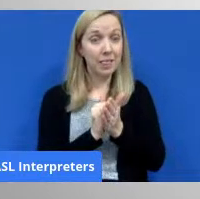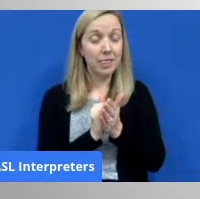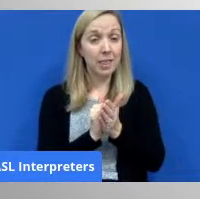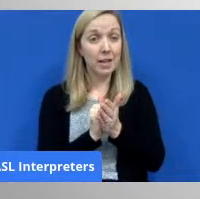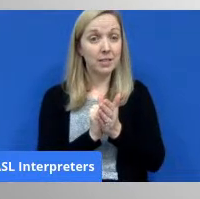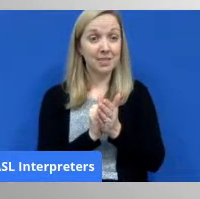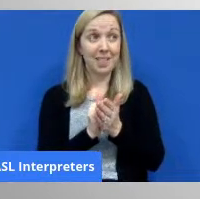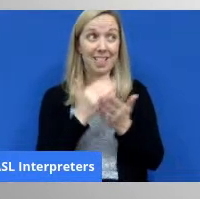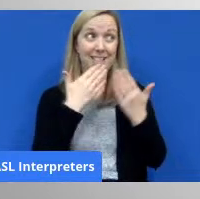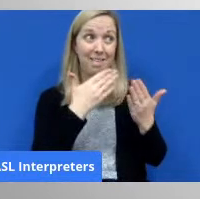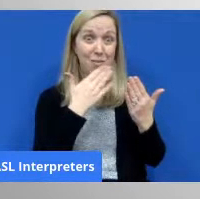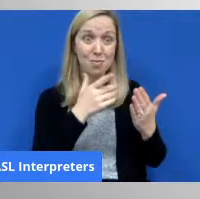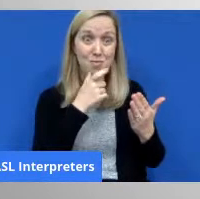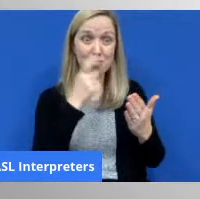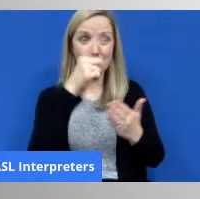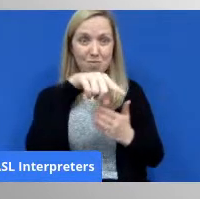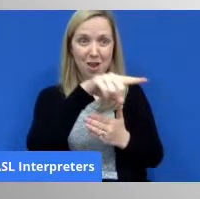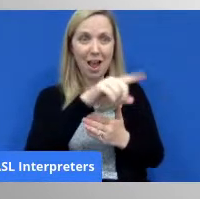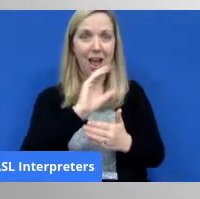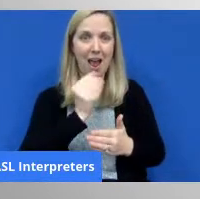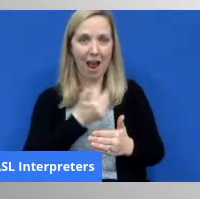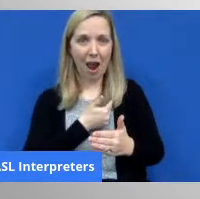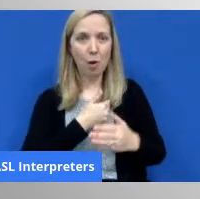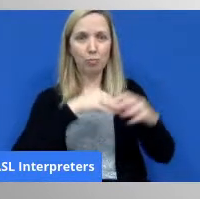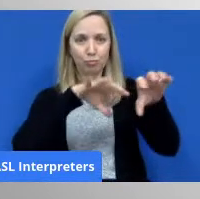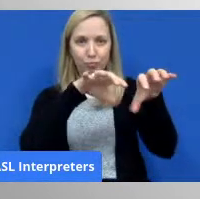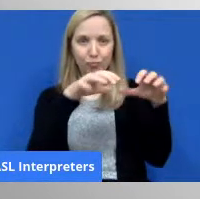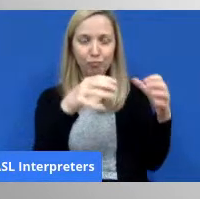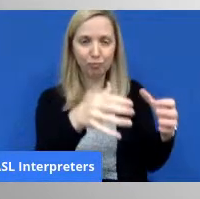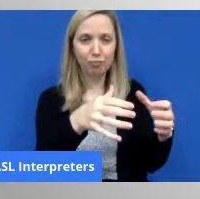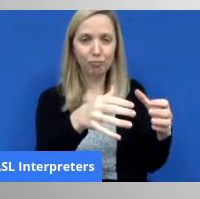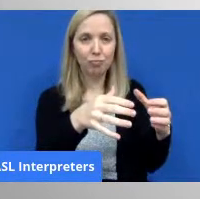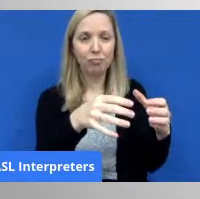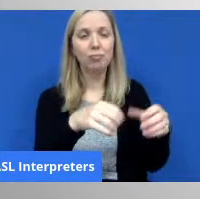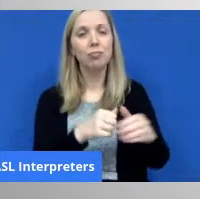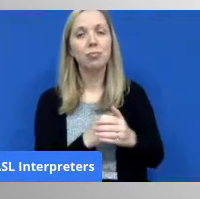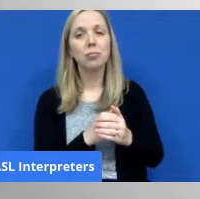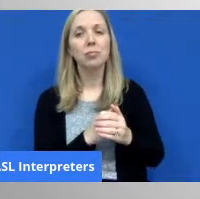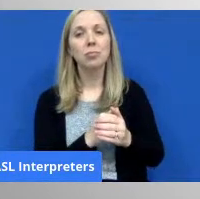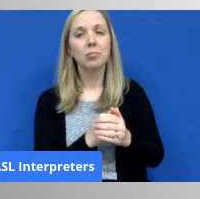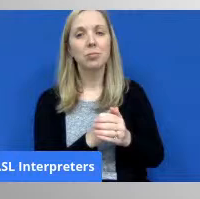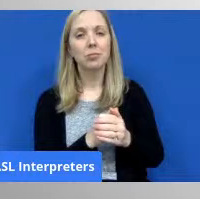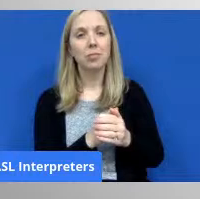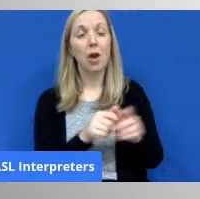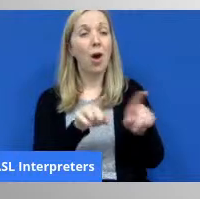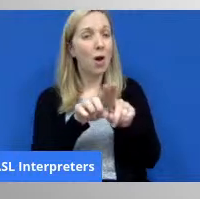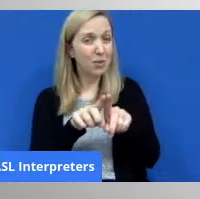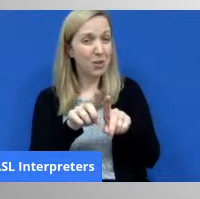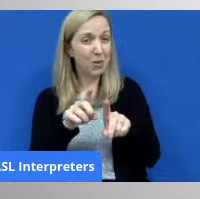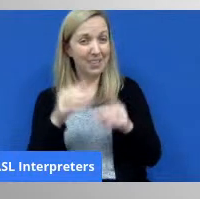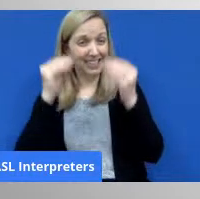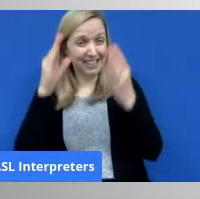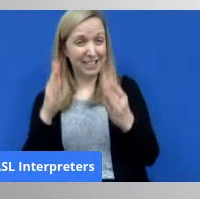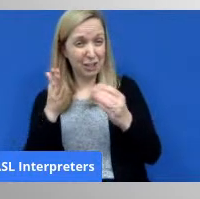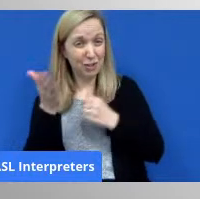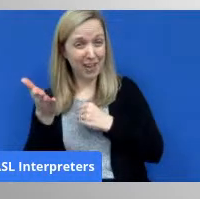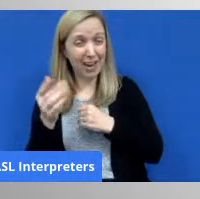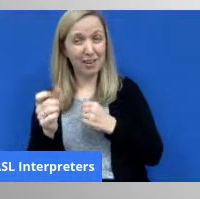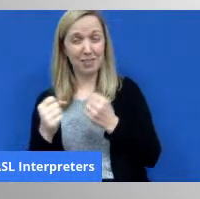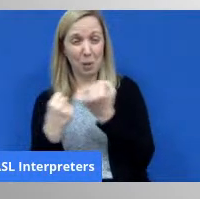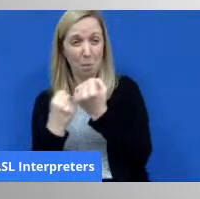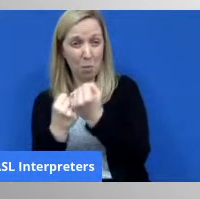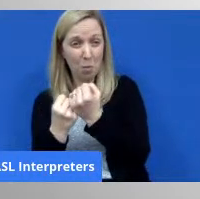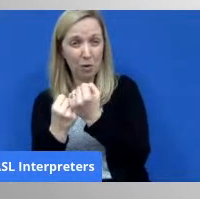AmeriCorps Vistas and our coordinator, but as well as just, I think, the vision of the teachers and support at Clark